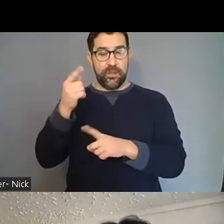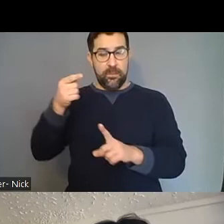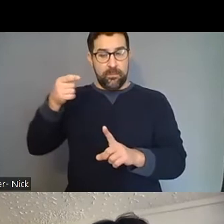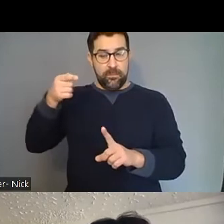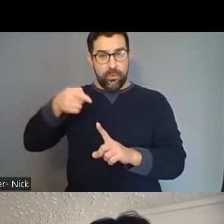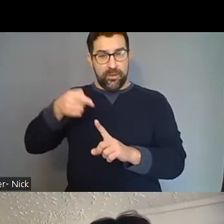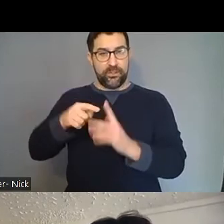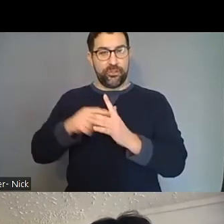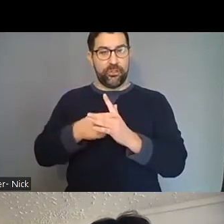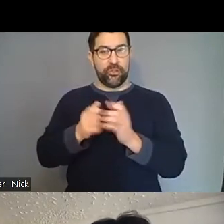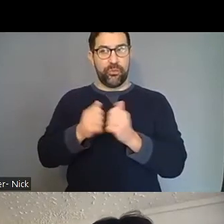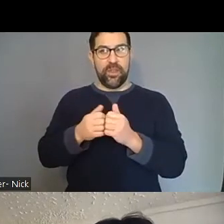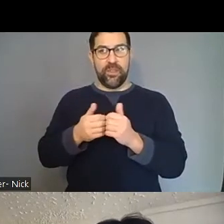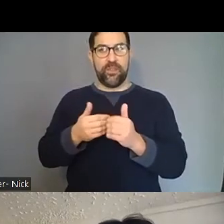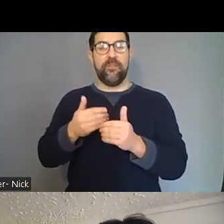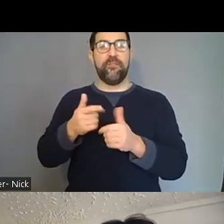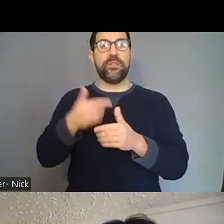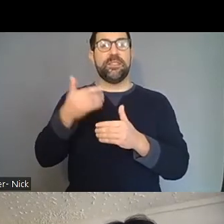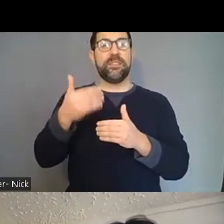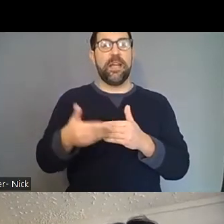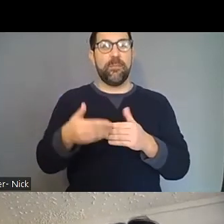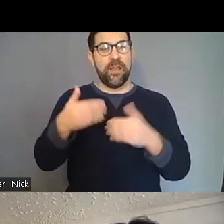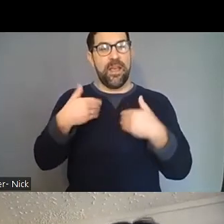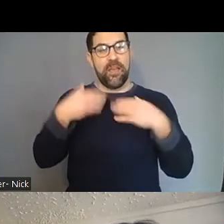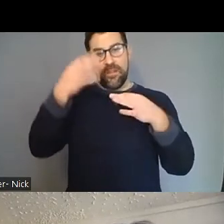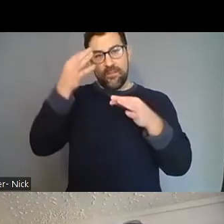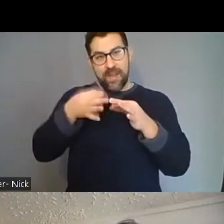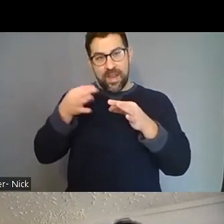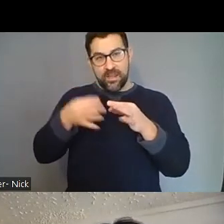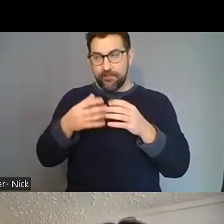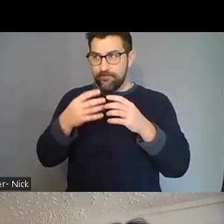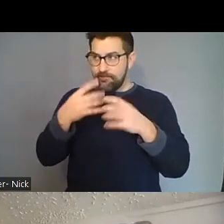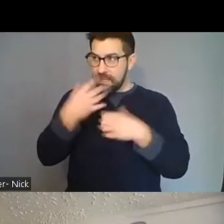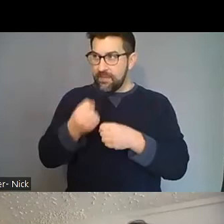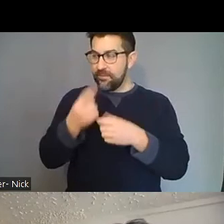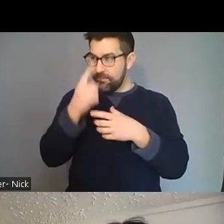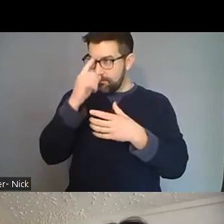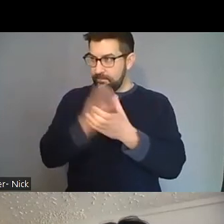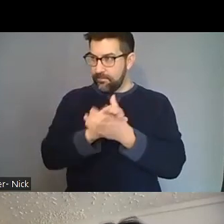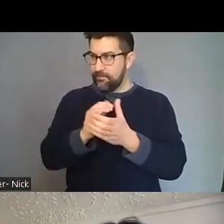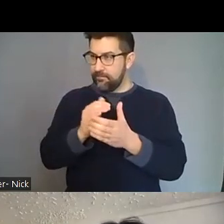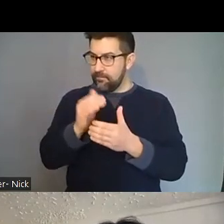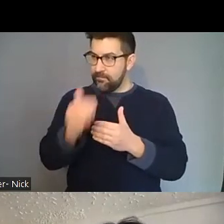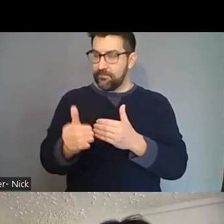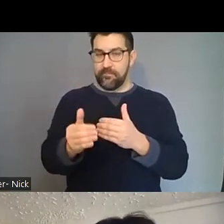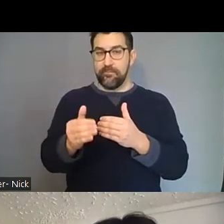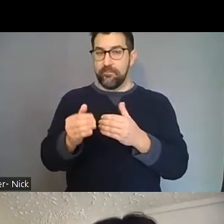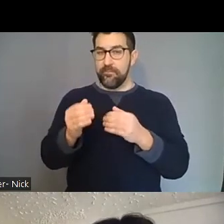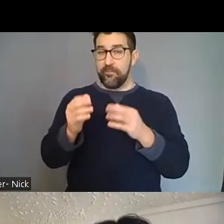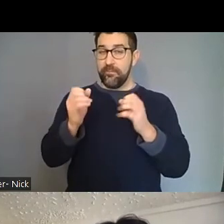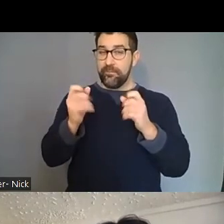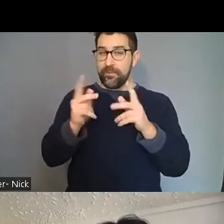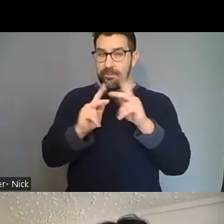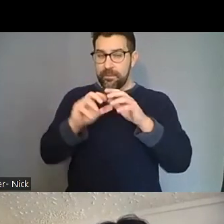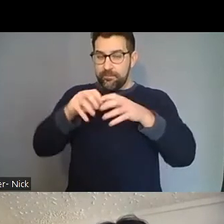that leap of faith. That like one person just, or you know, hopefully not just one, but like a group of people, they have to